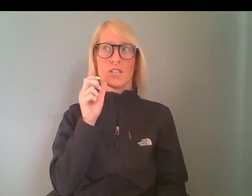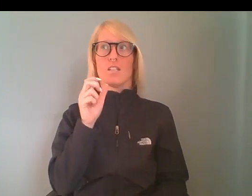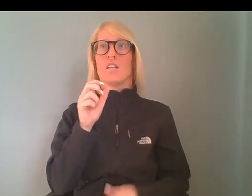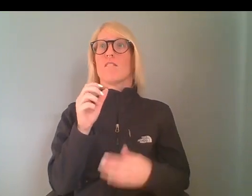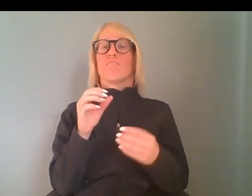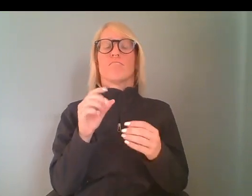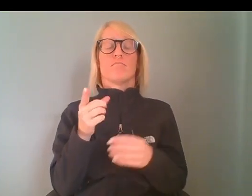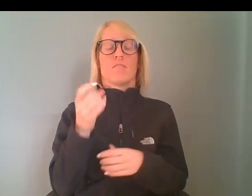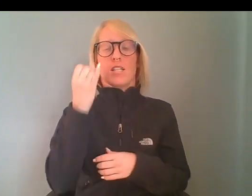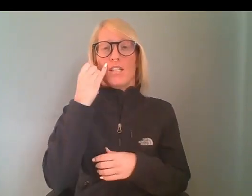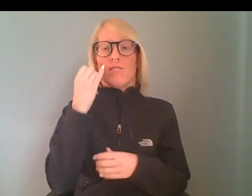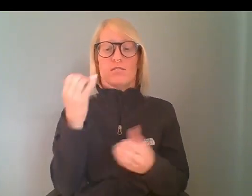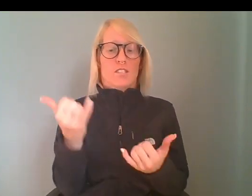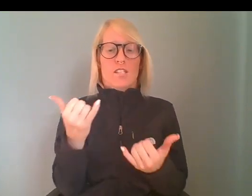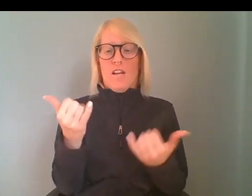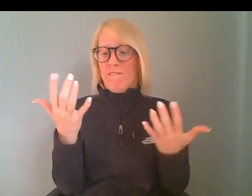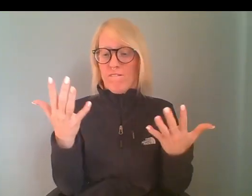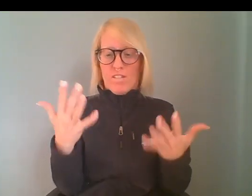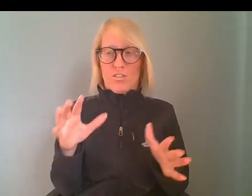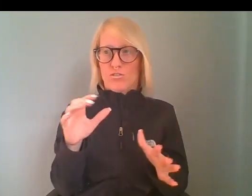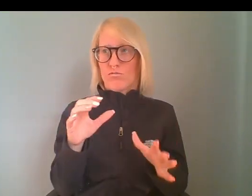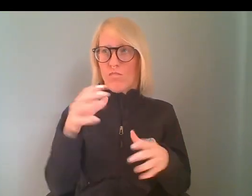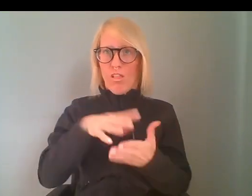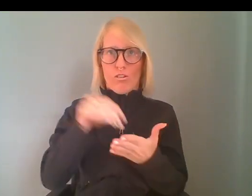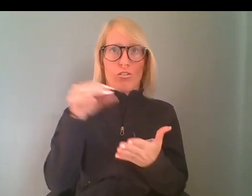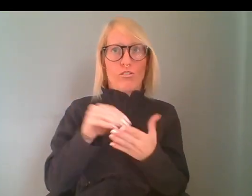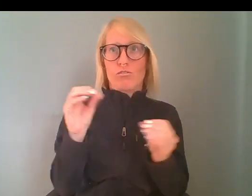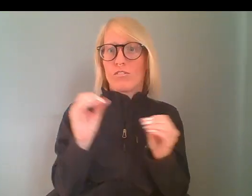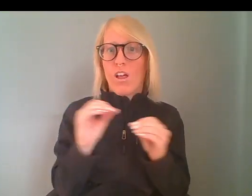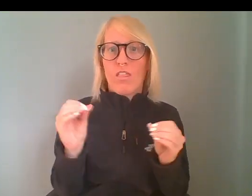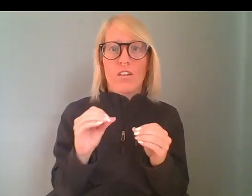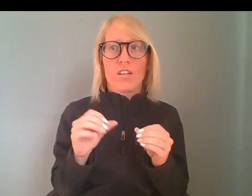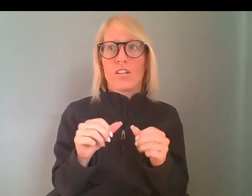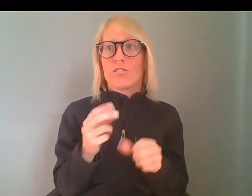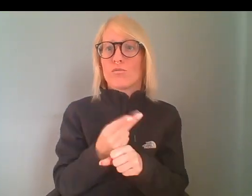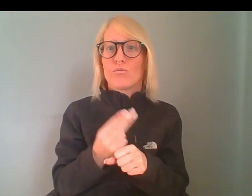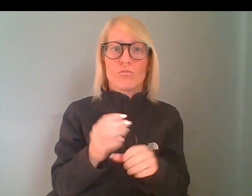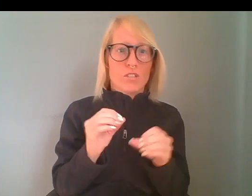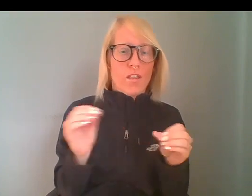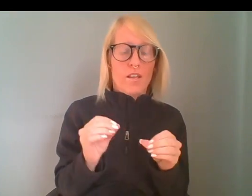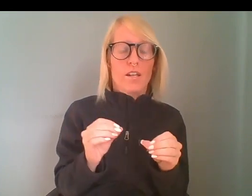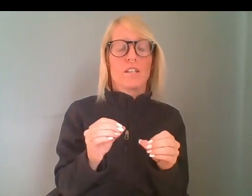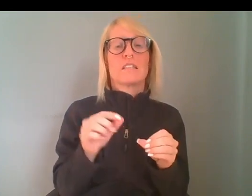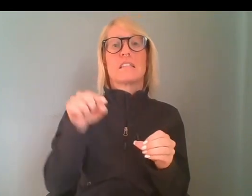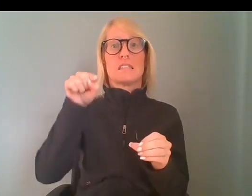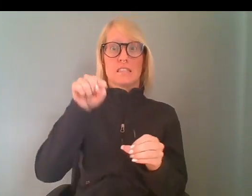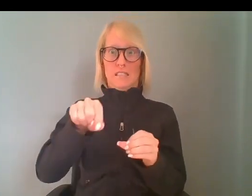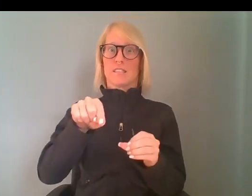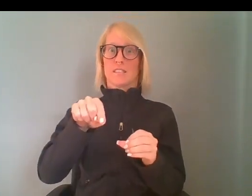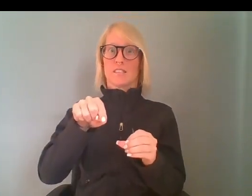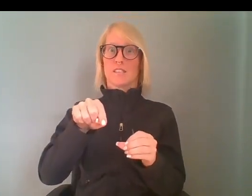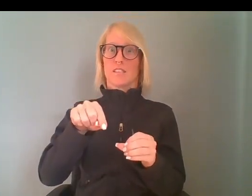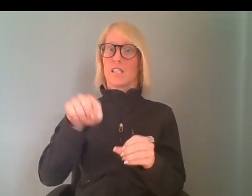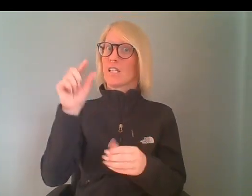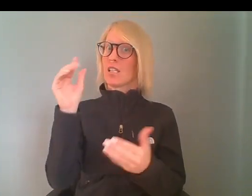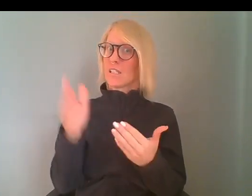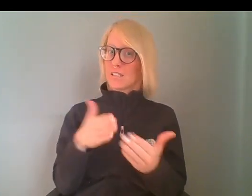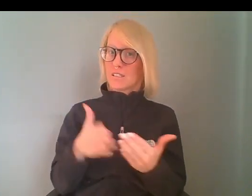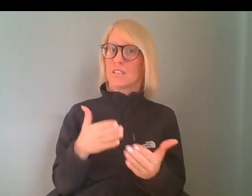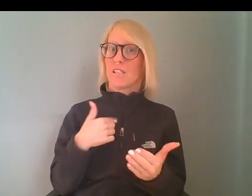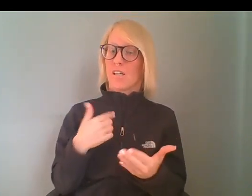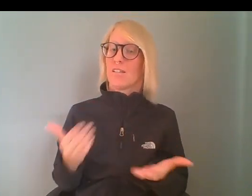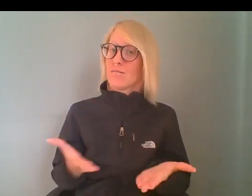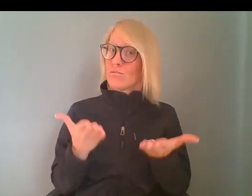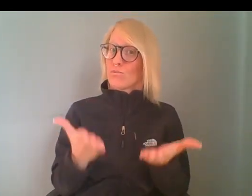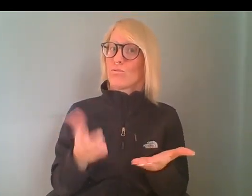any of these things, this is the one that I definitely suggest that you do. This is just very easy. And you go to, and again, it's on your